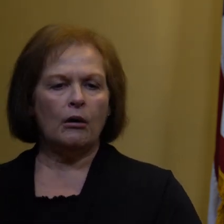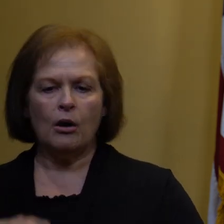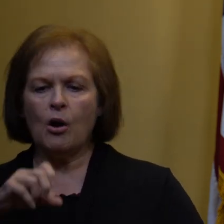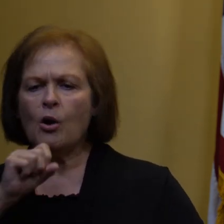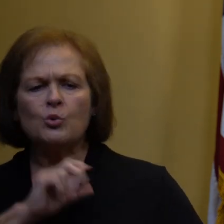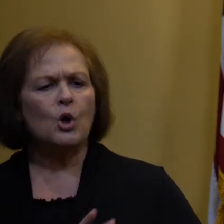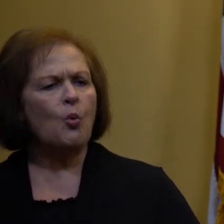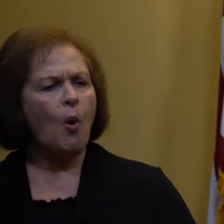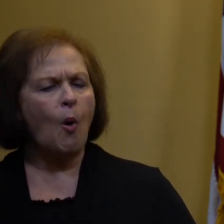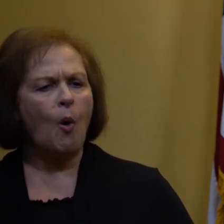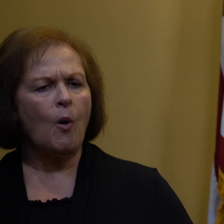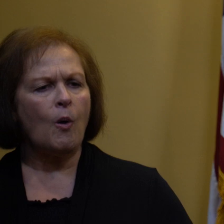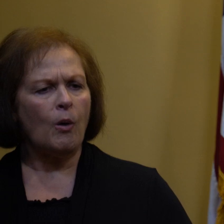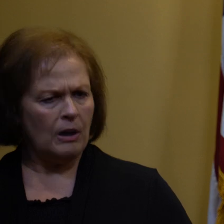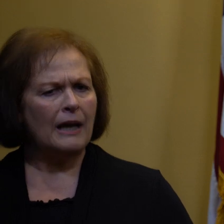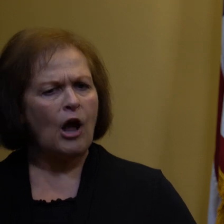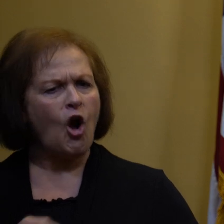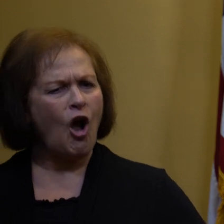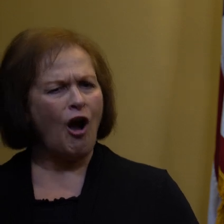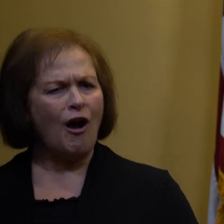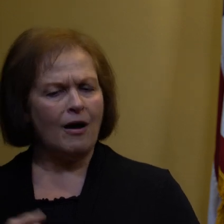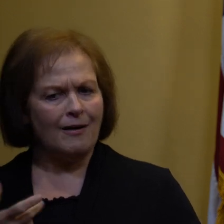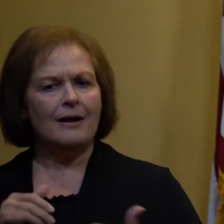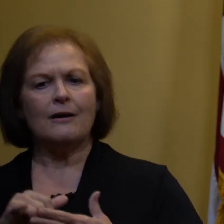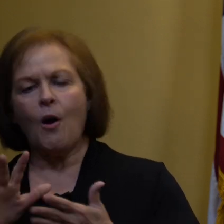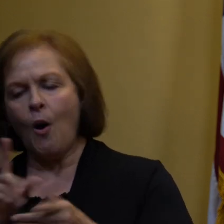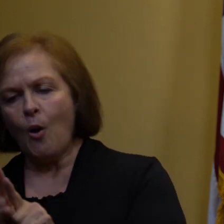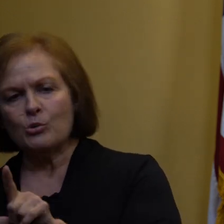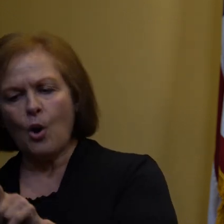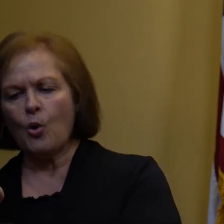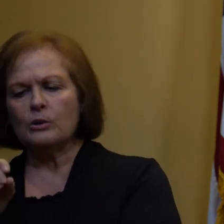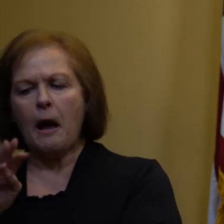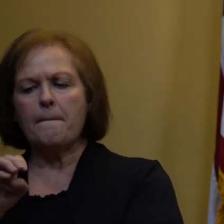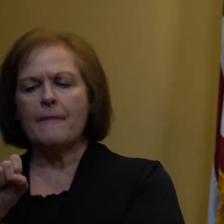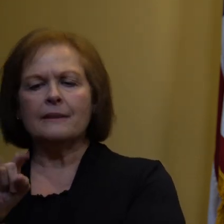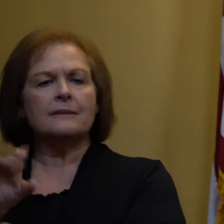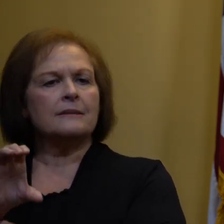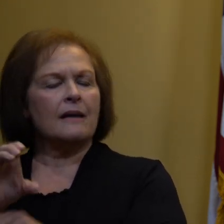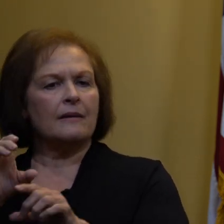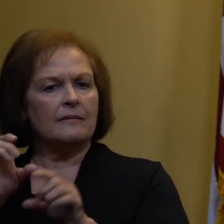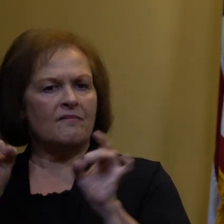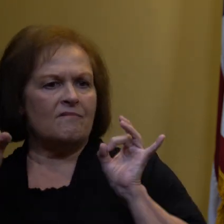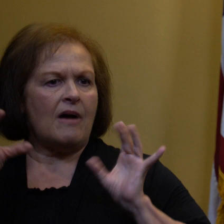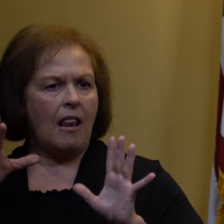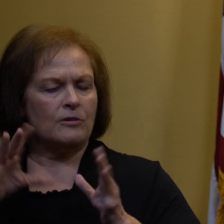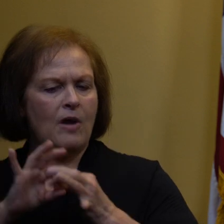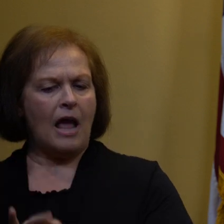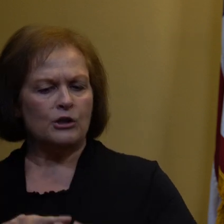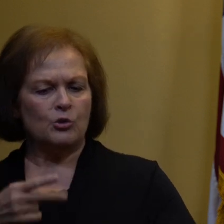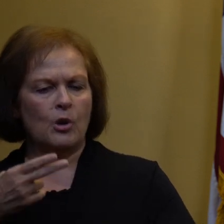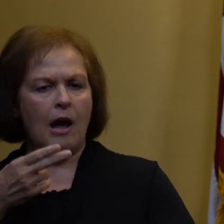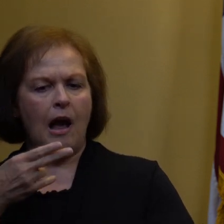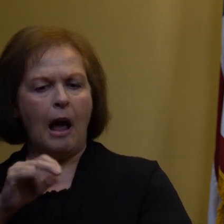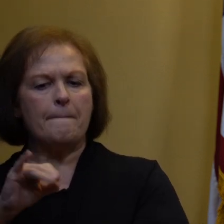2-year-old in the car as well. These things, of course, domestic violence, we're seeing as it relates to homicides